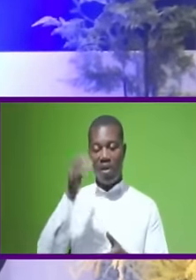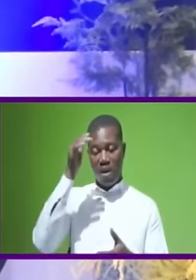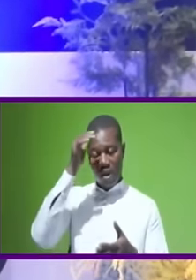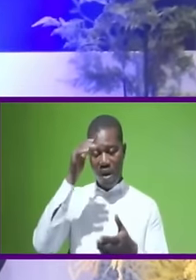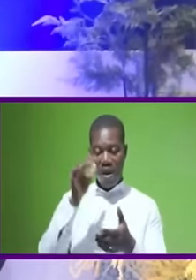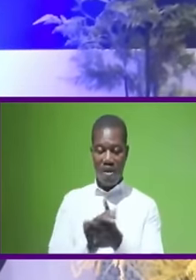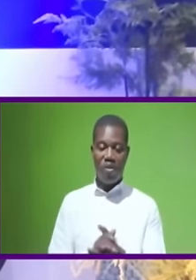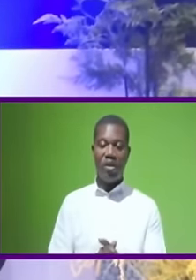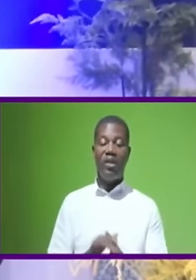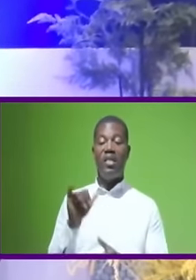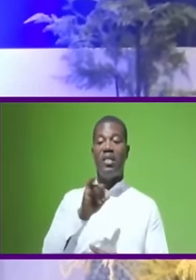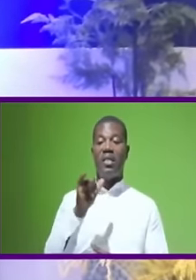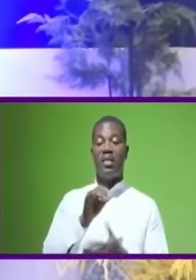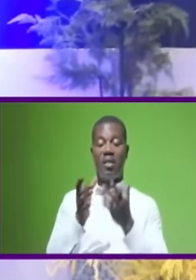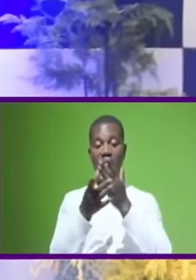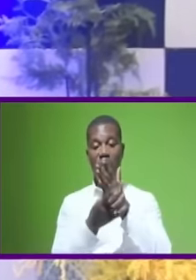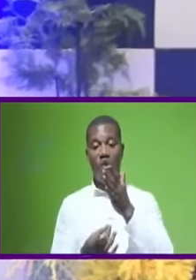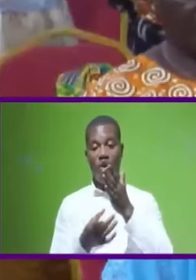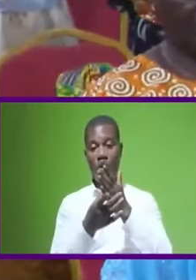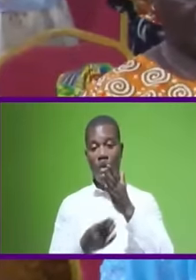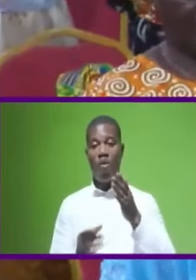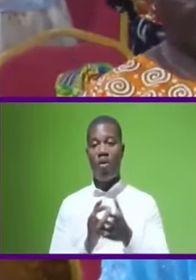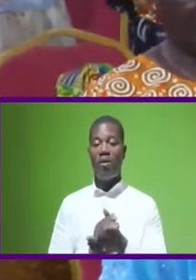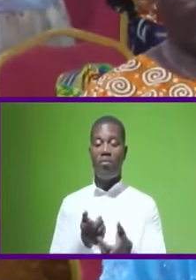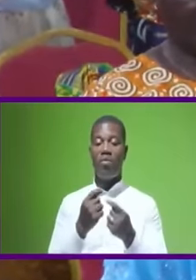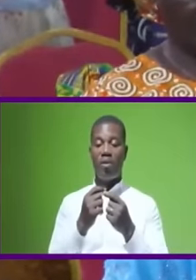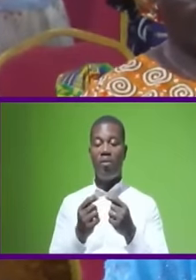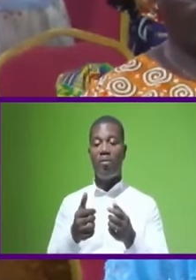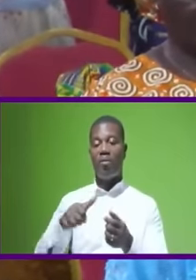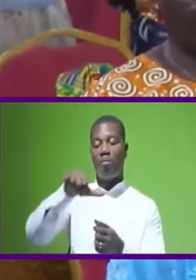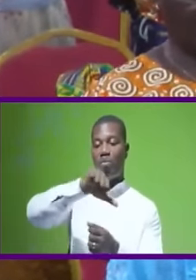I'm not crowning a man who posts out my free mobile.